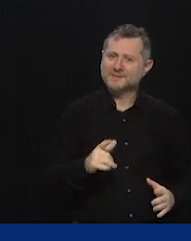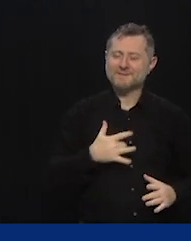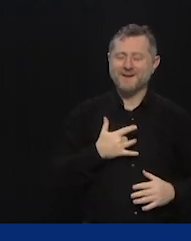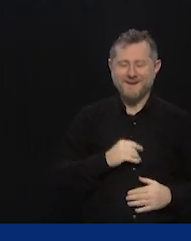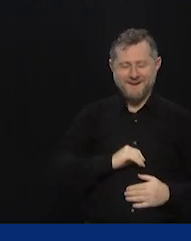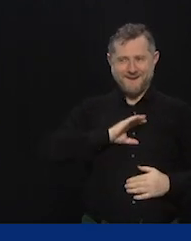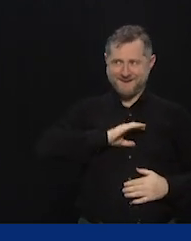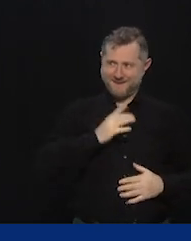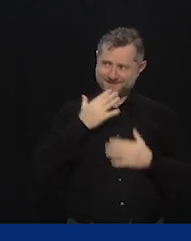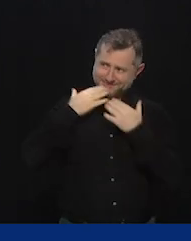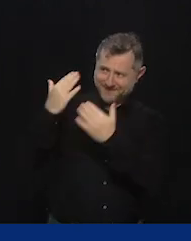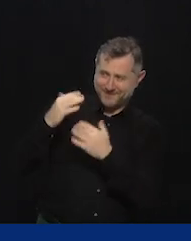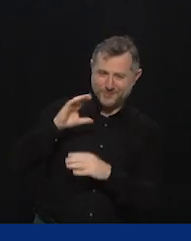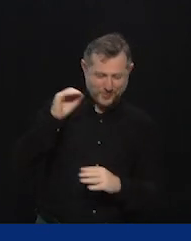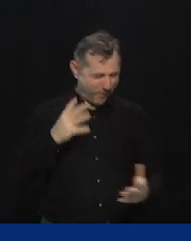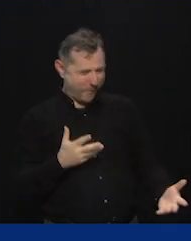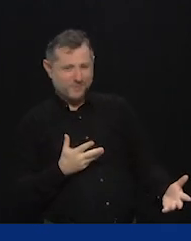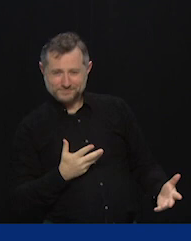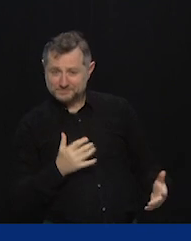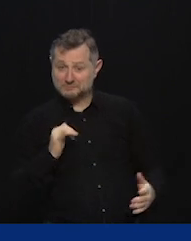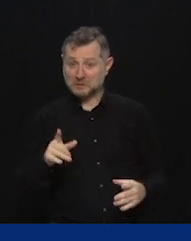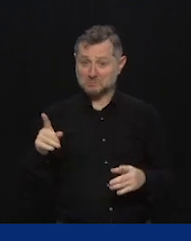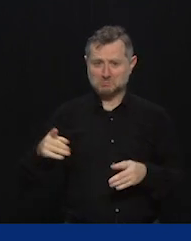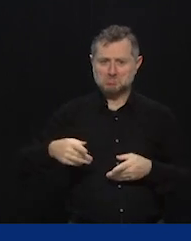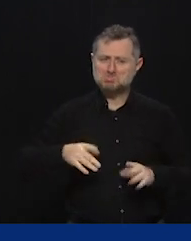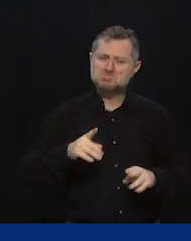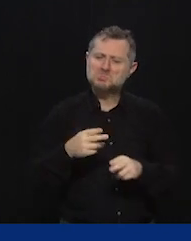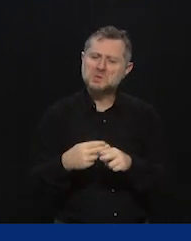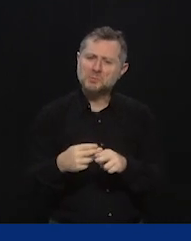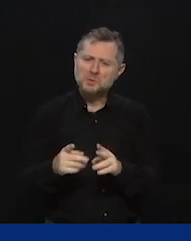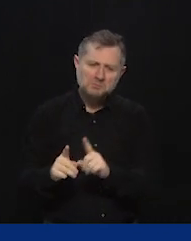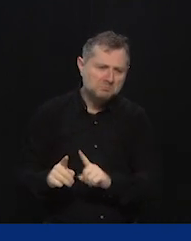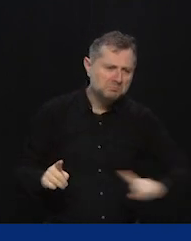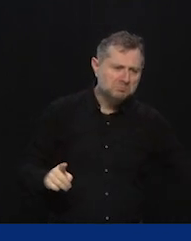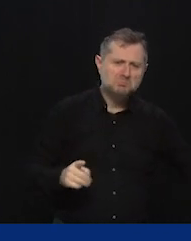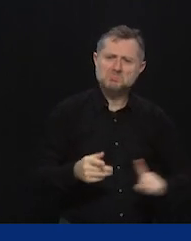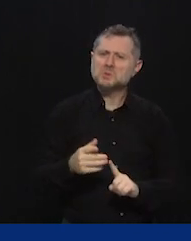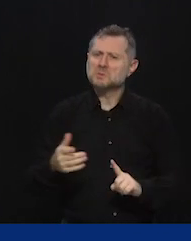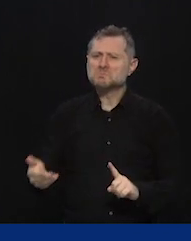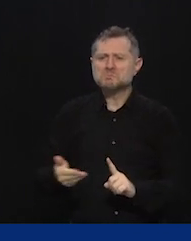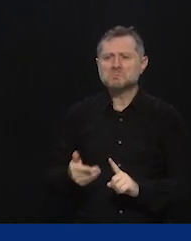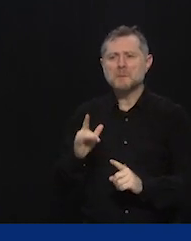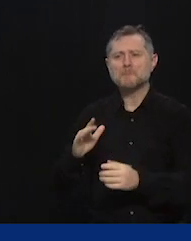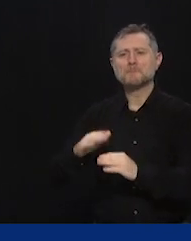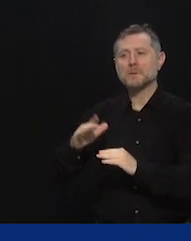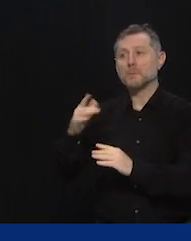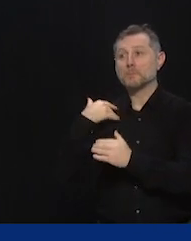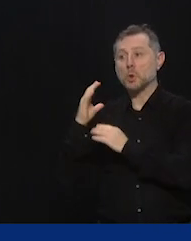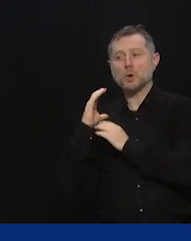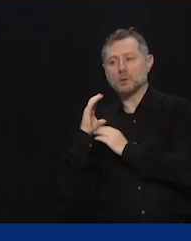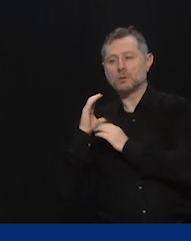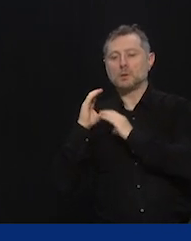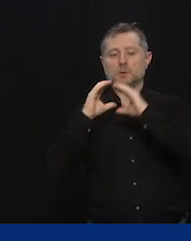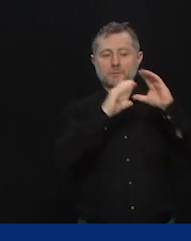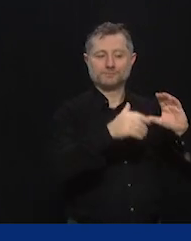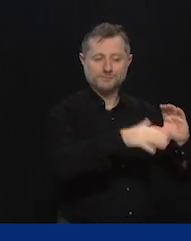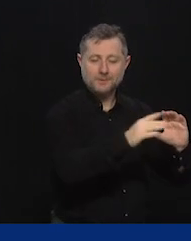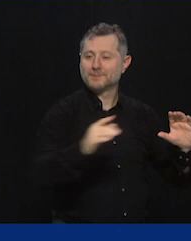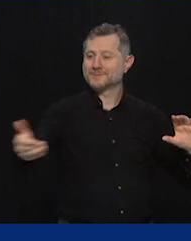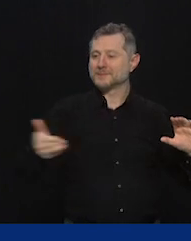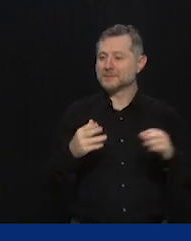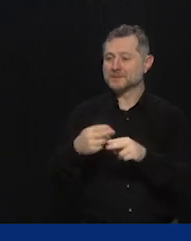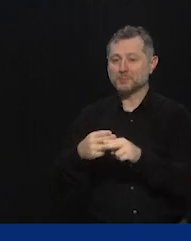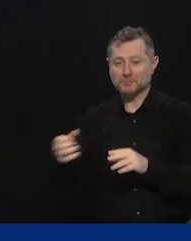the funds to hire a part-timer, but to minimize the burden on the small business. That was important as well. But I think it was very important that in